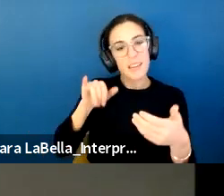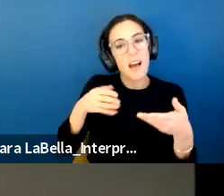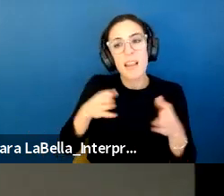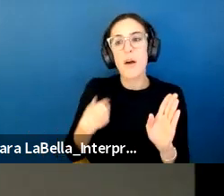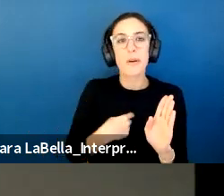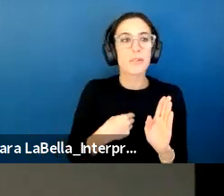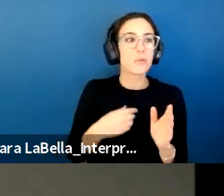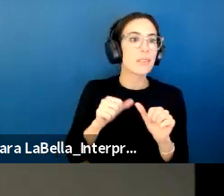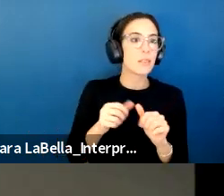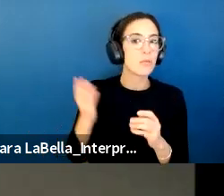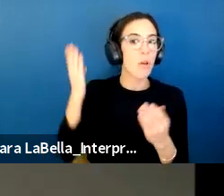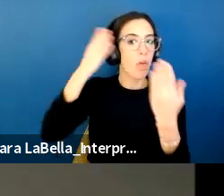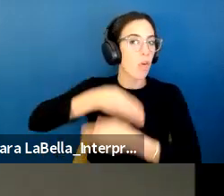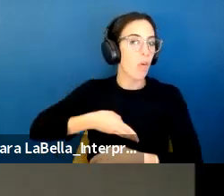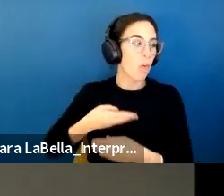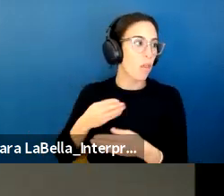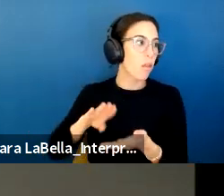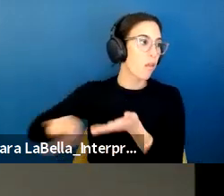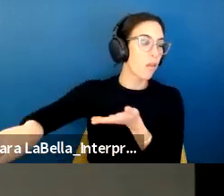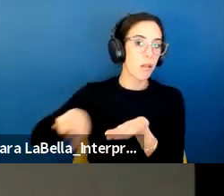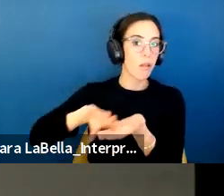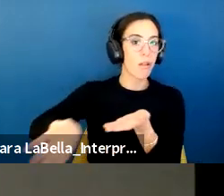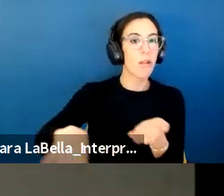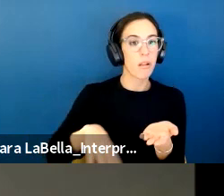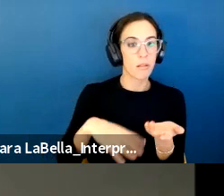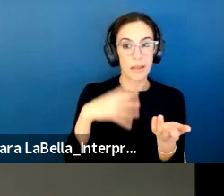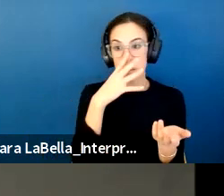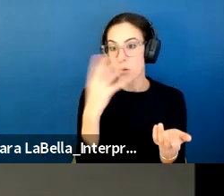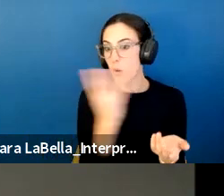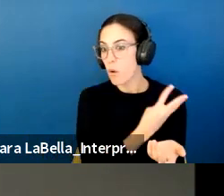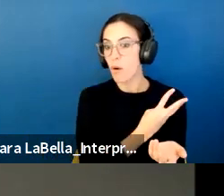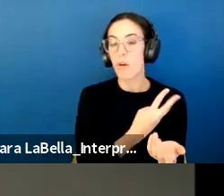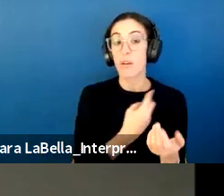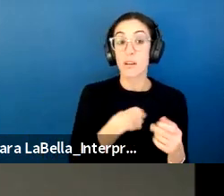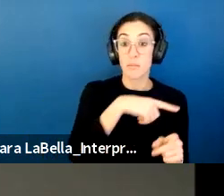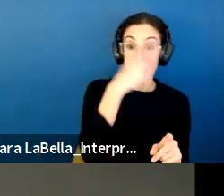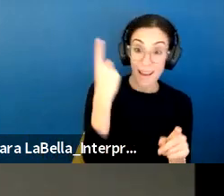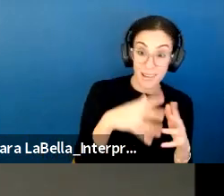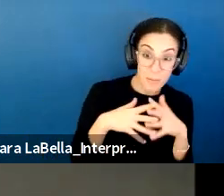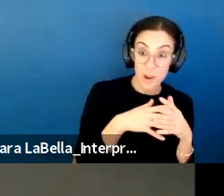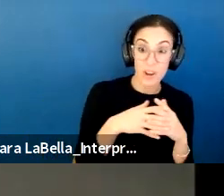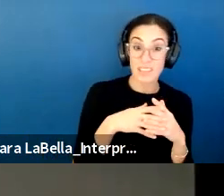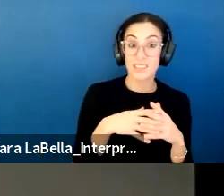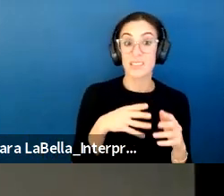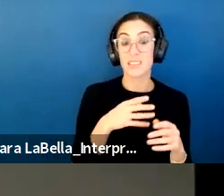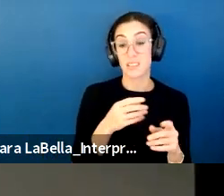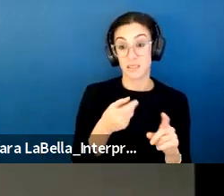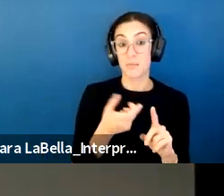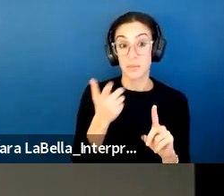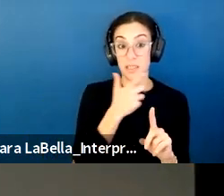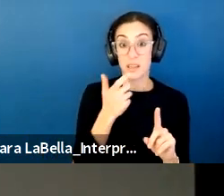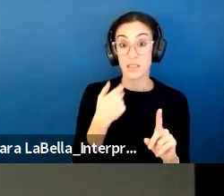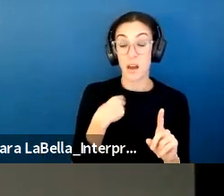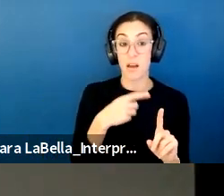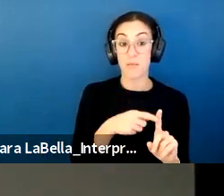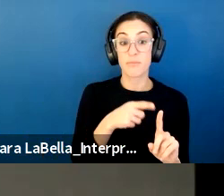continue to subjugate or treat differently Black Americans from a history of enslavement, and to erase the experiences of